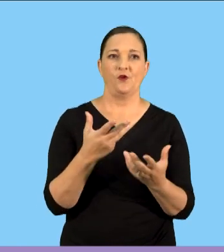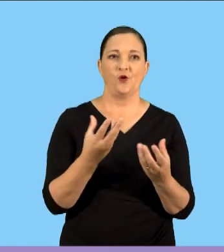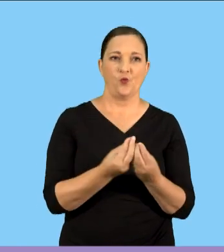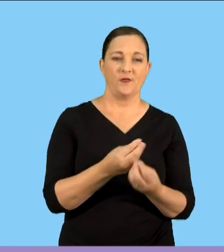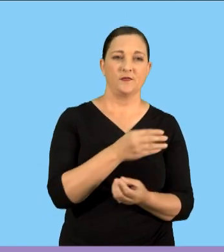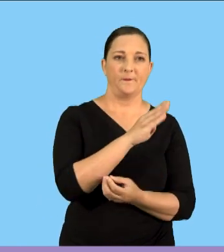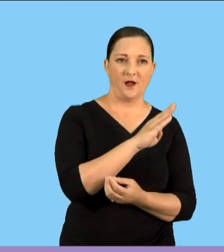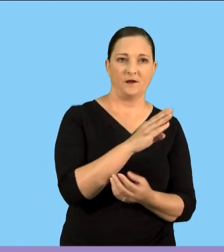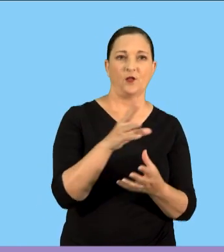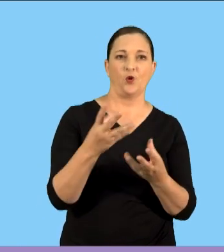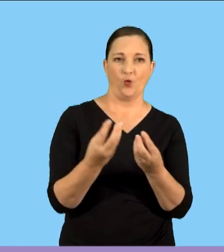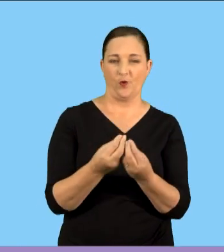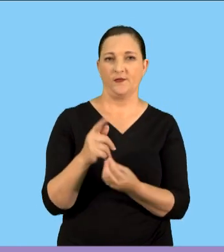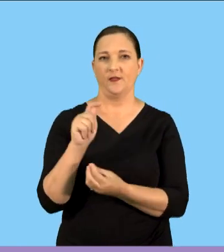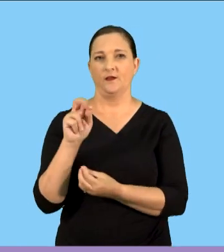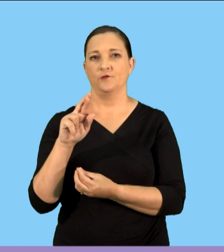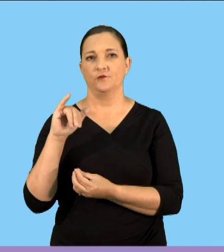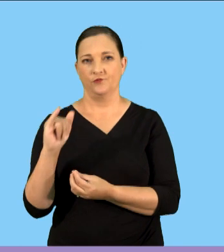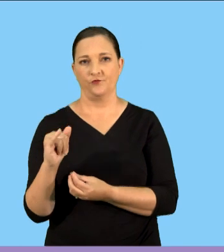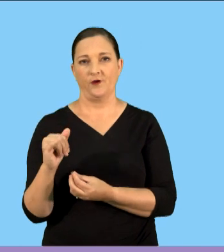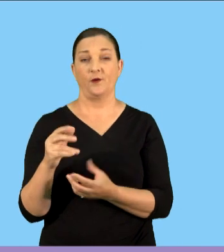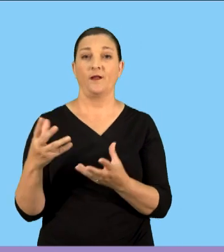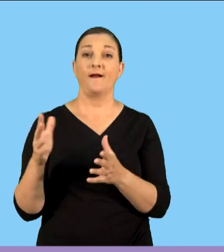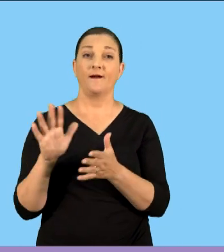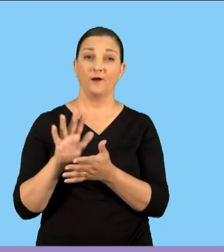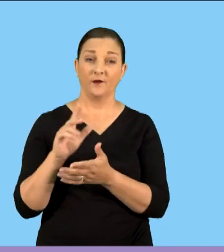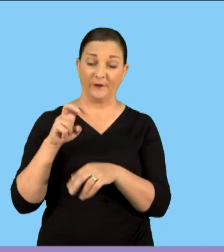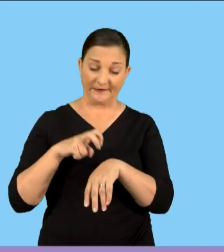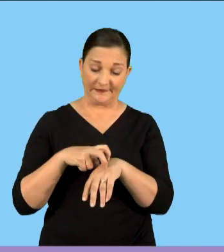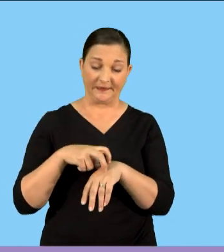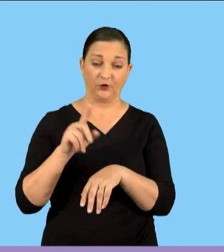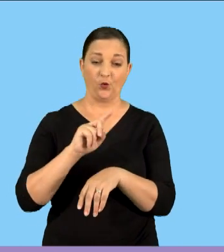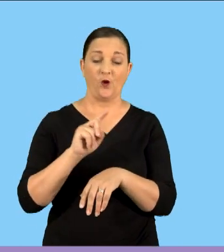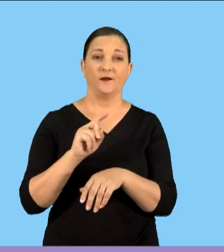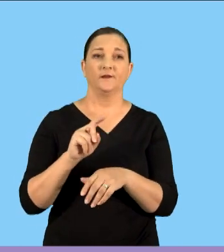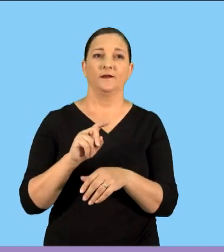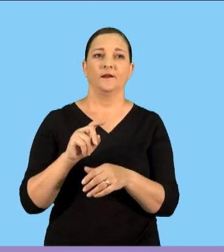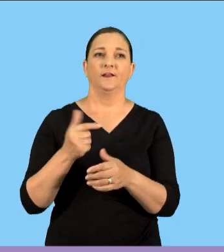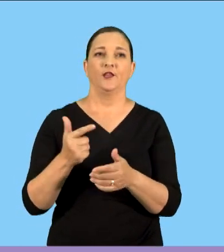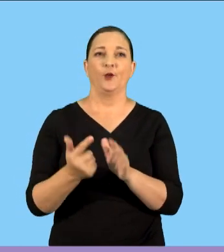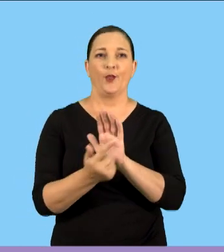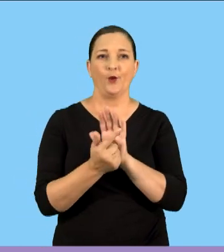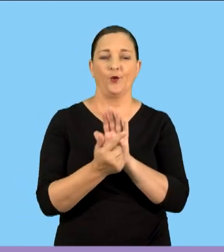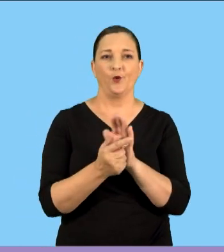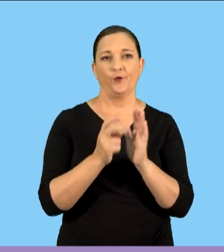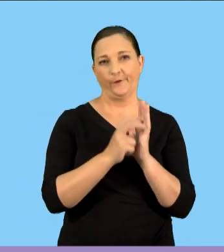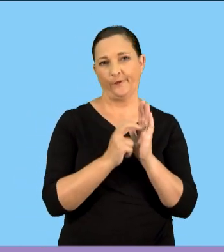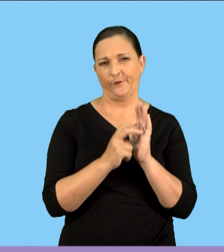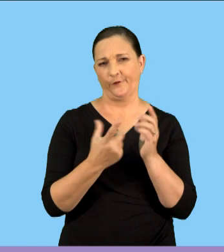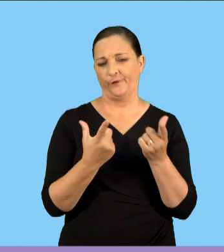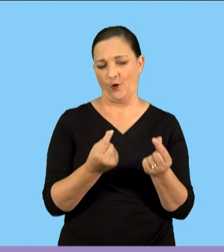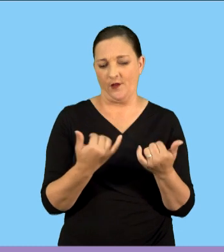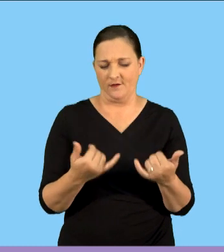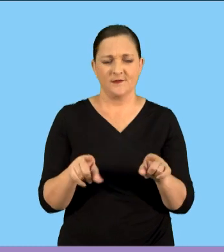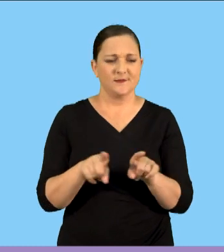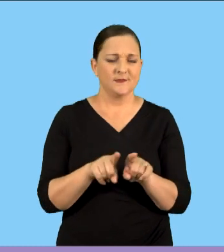binomial or the trinomial with the monomial and apply exponent laws when multiplying the variables. So just as